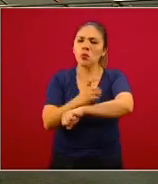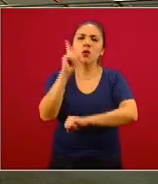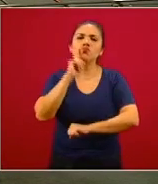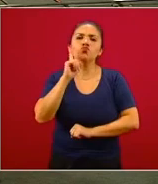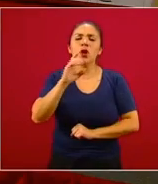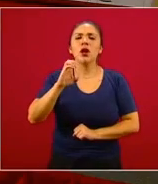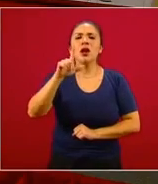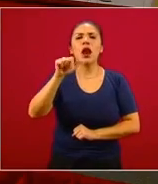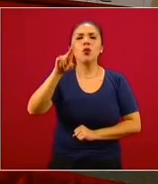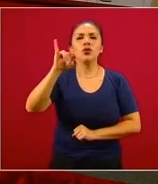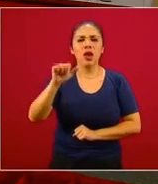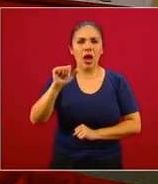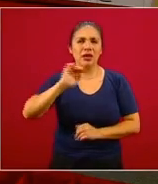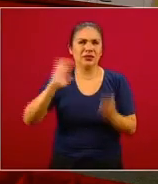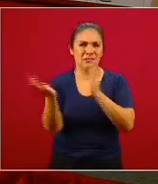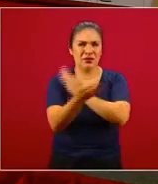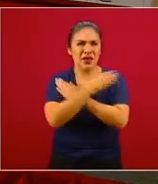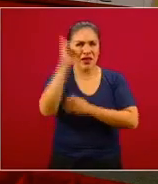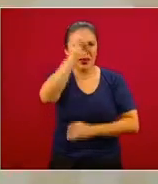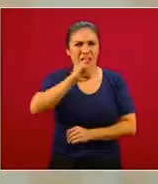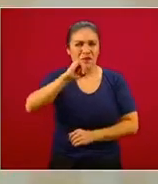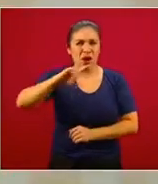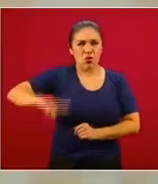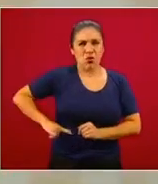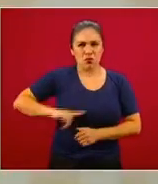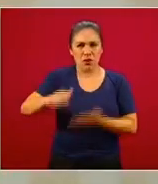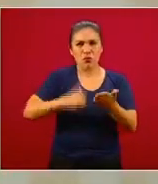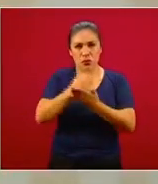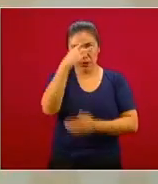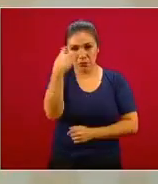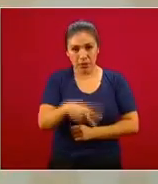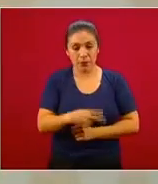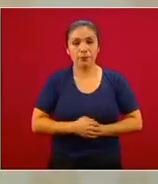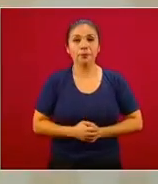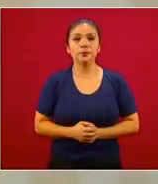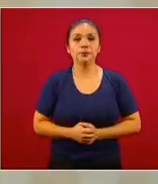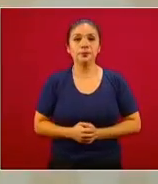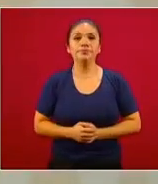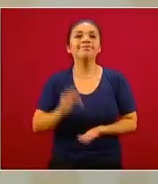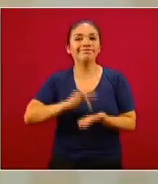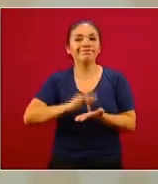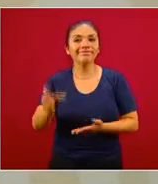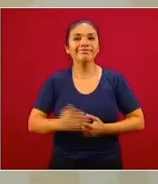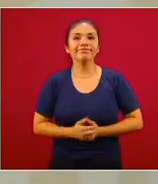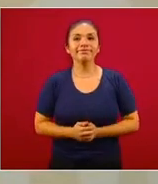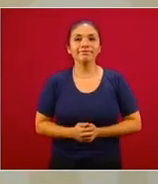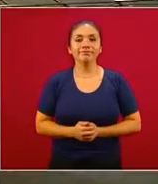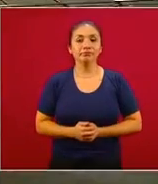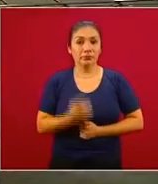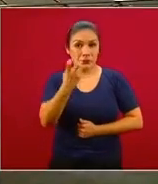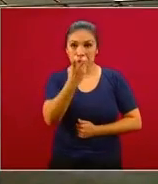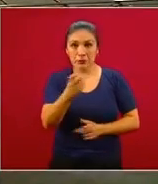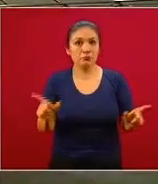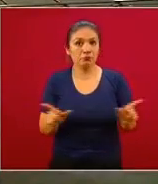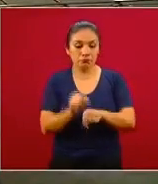hospital care facility. And what we were talking about, we'll be talking about retrofitting in the Valley